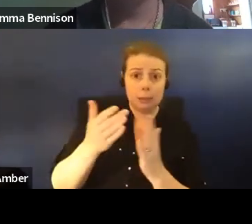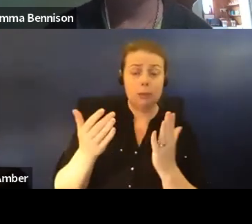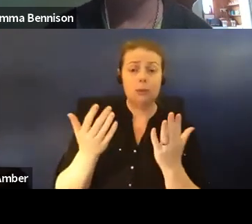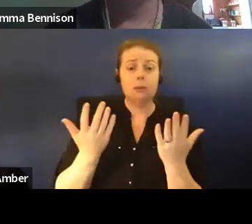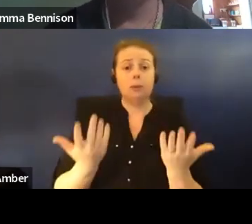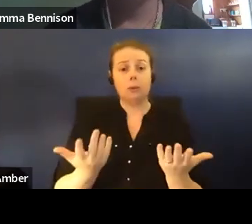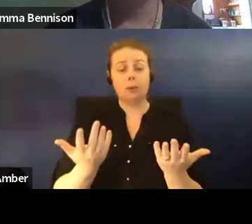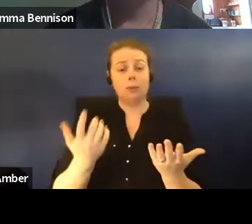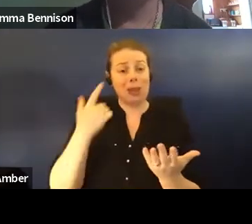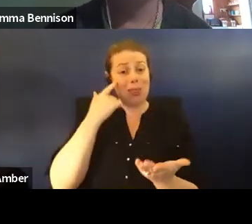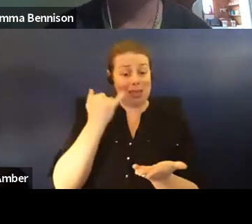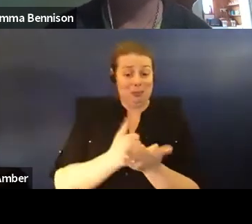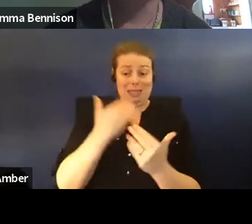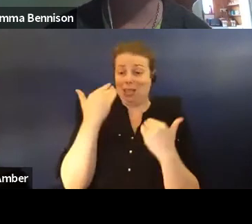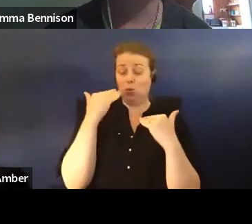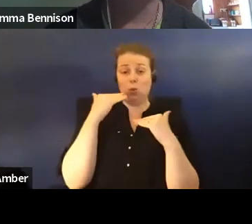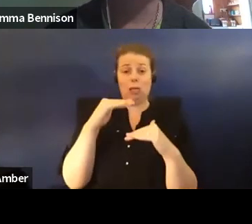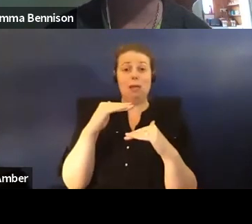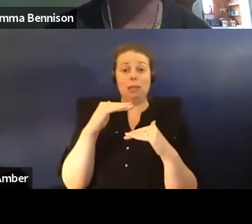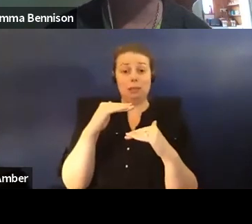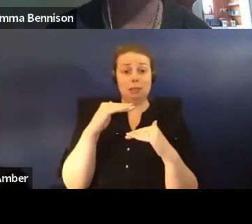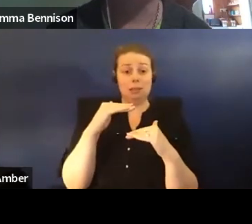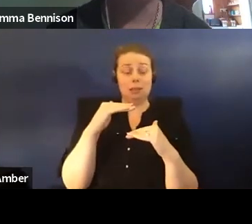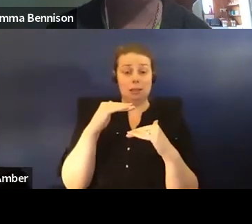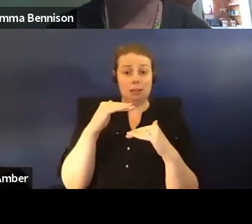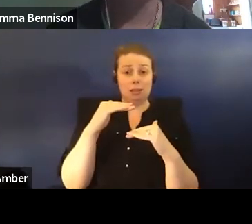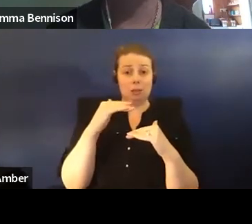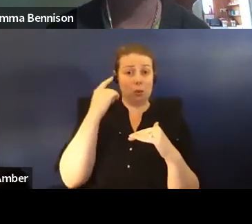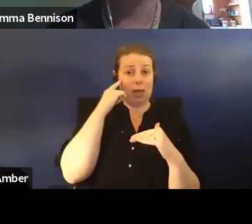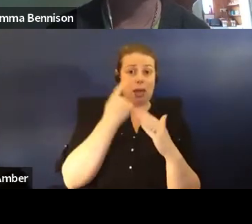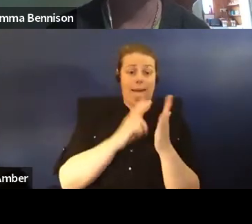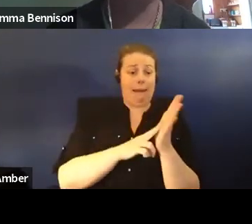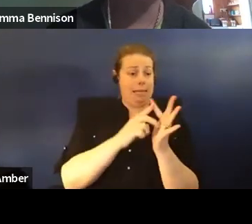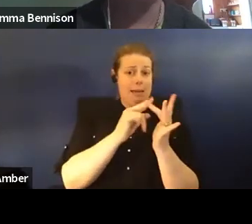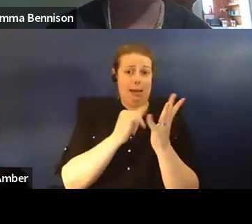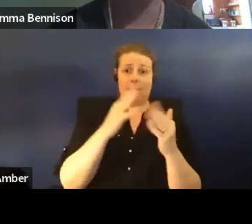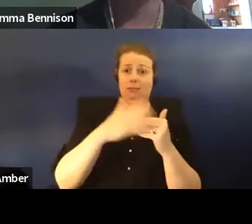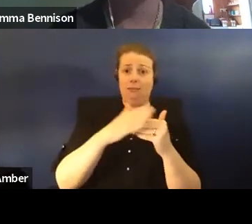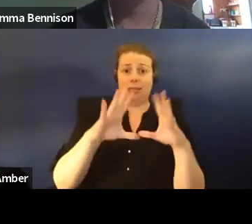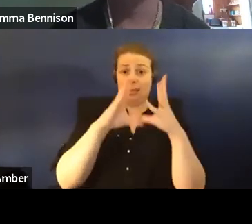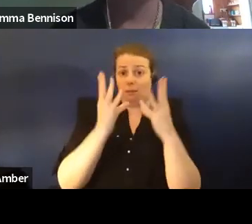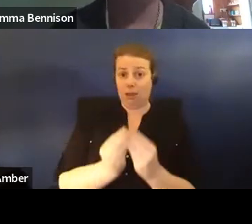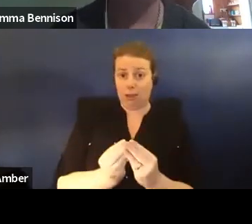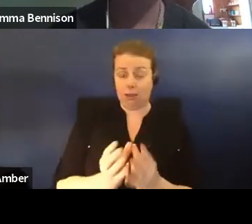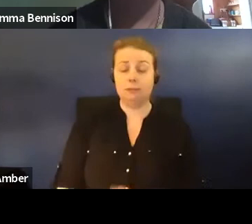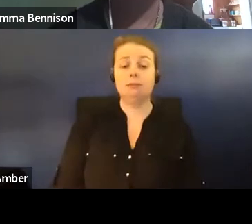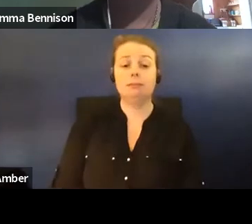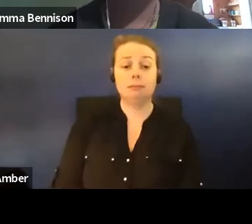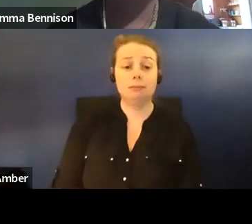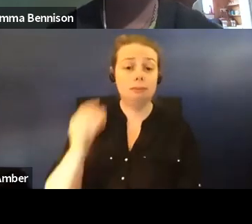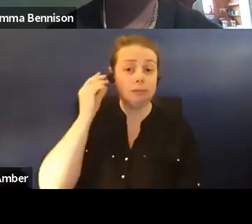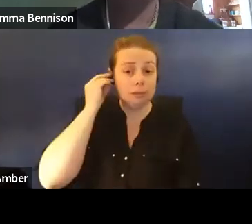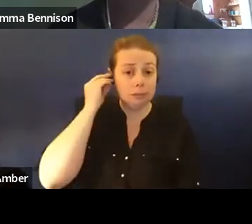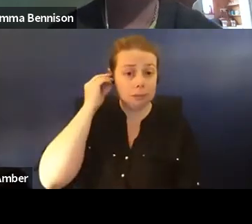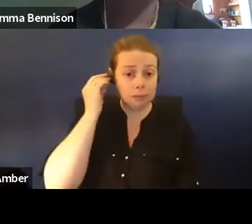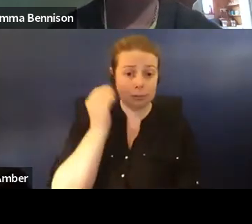I think it's a mistake to limit ourselves just to talking about the NDIS when we're talking about accessible technology, for sure. I